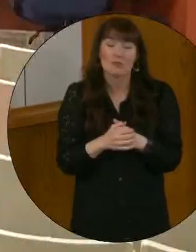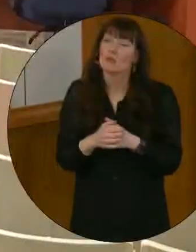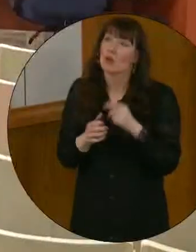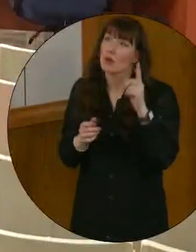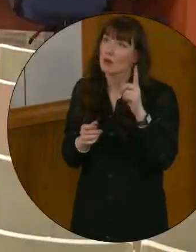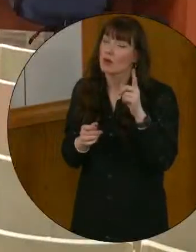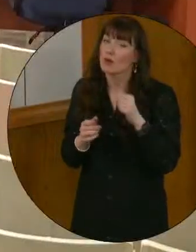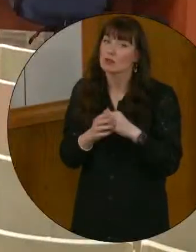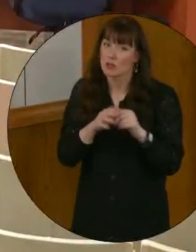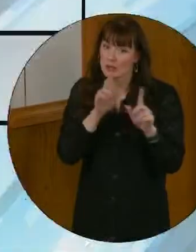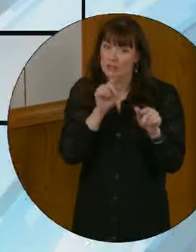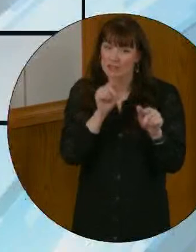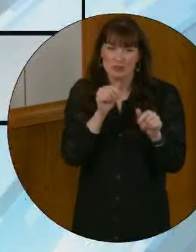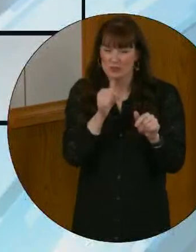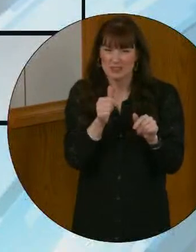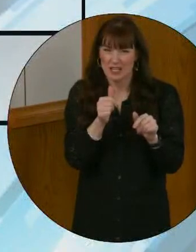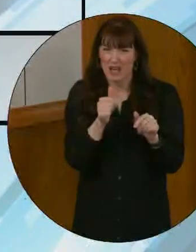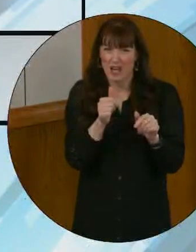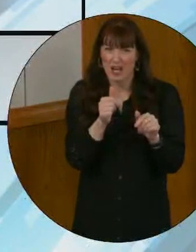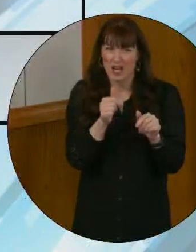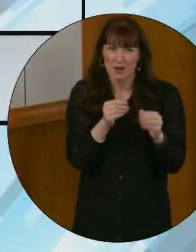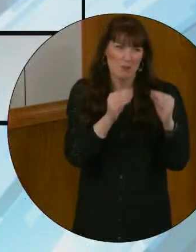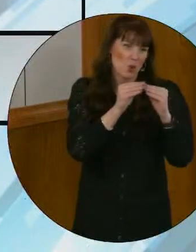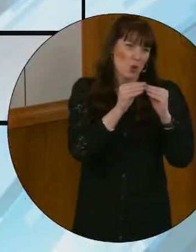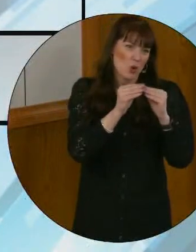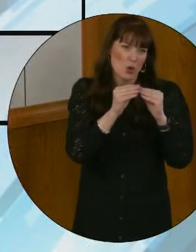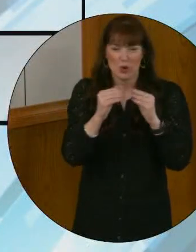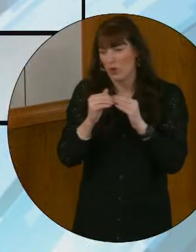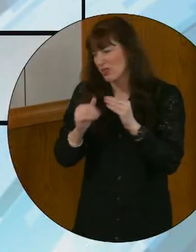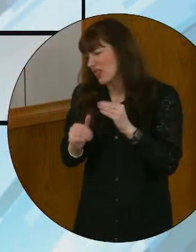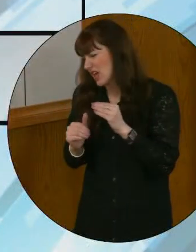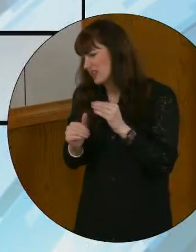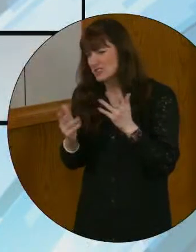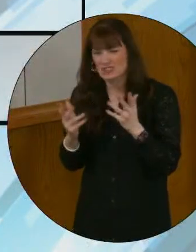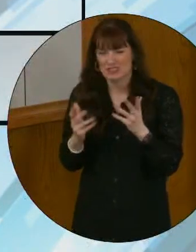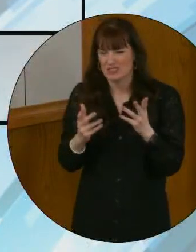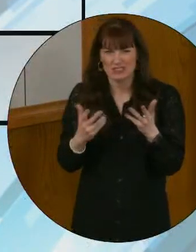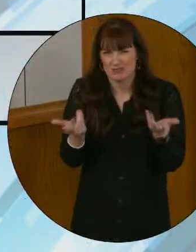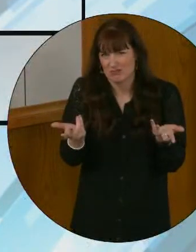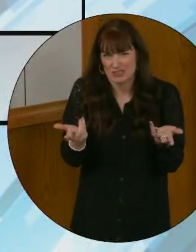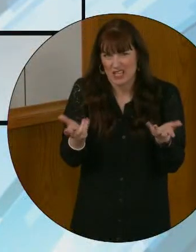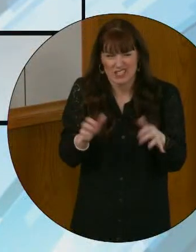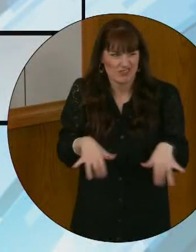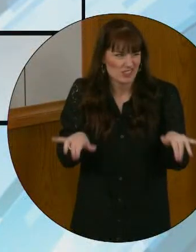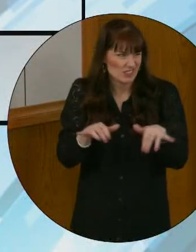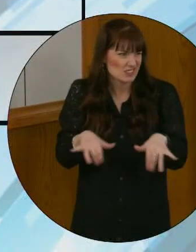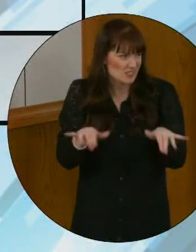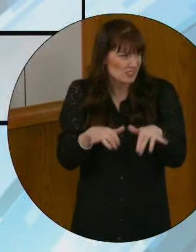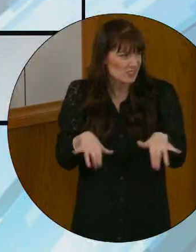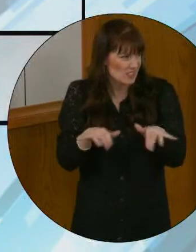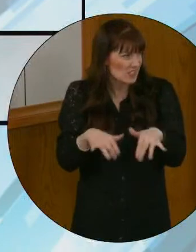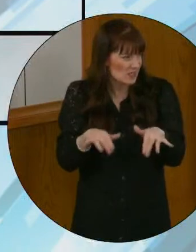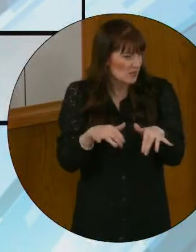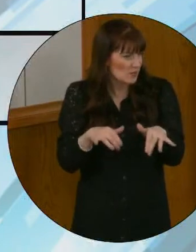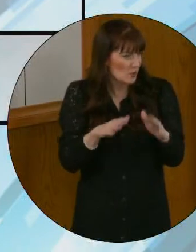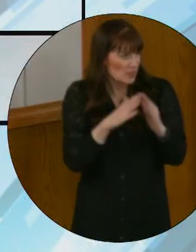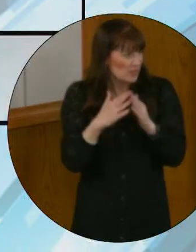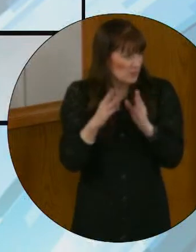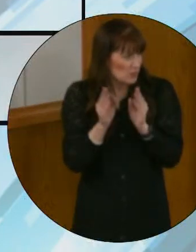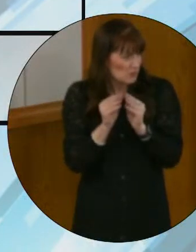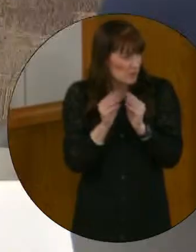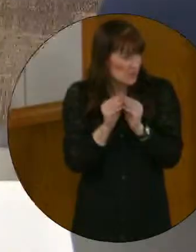So the attendance was not more or less, it was all the same, no matter which day we held the community meeting. Is that what I hear you